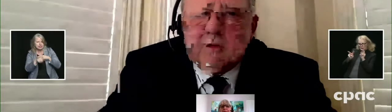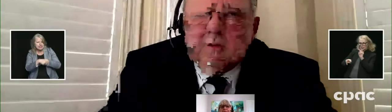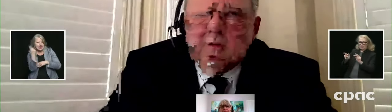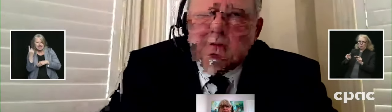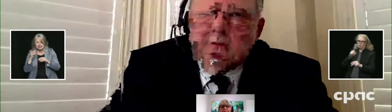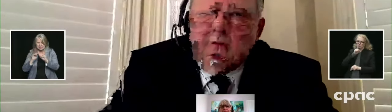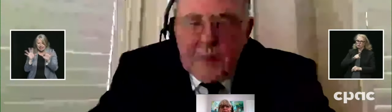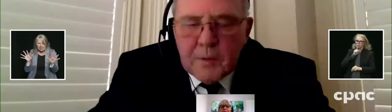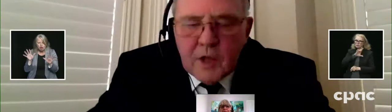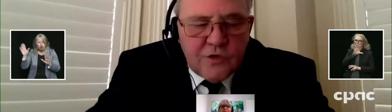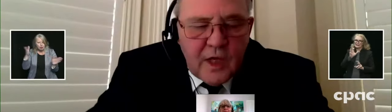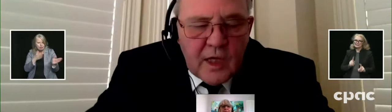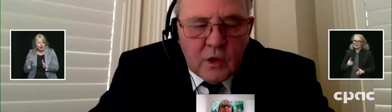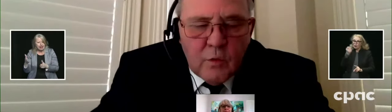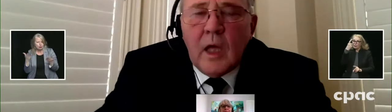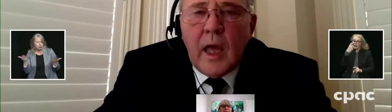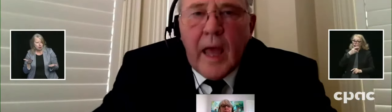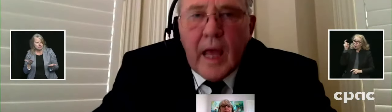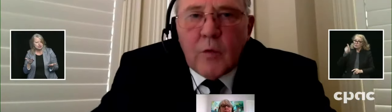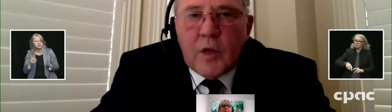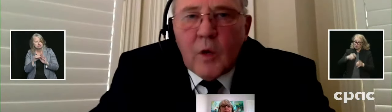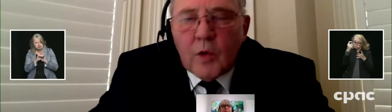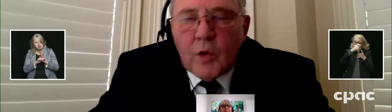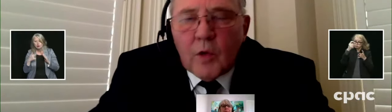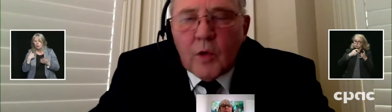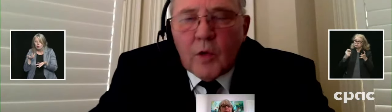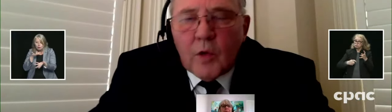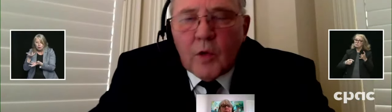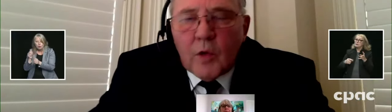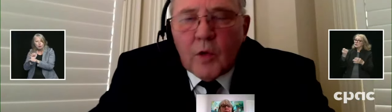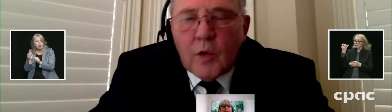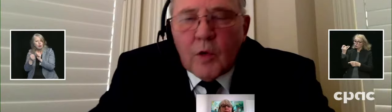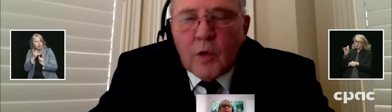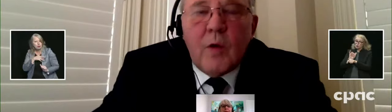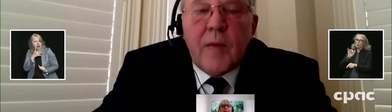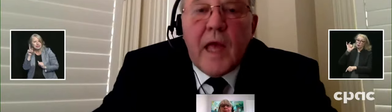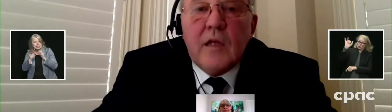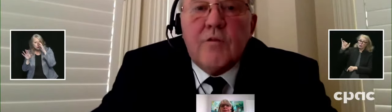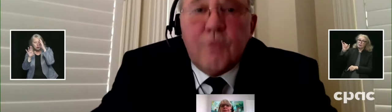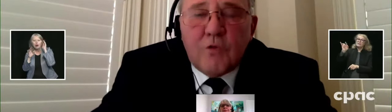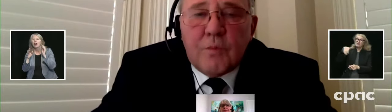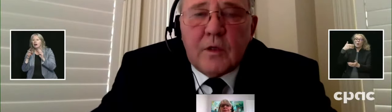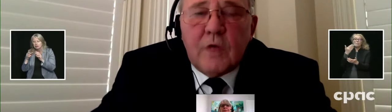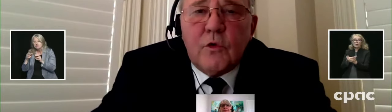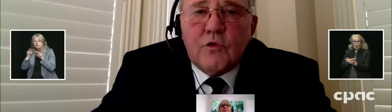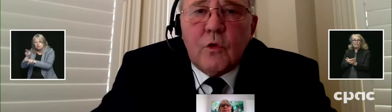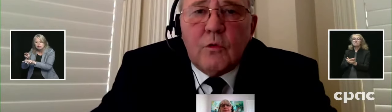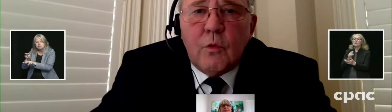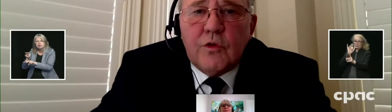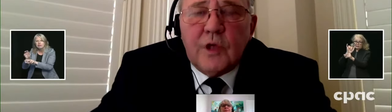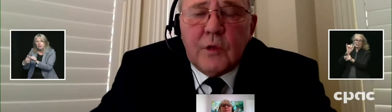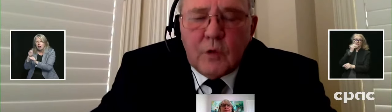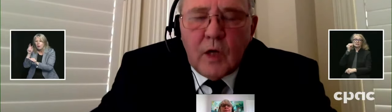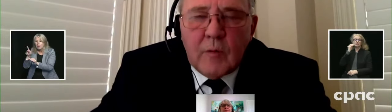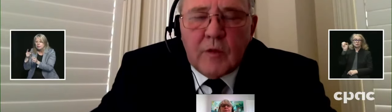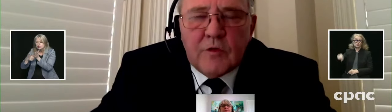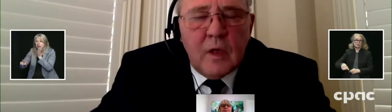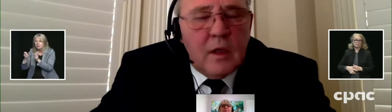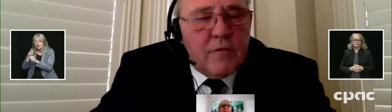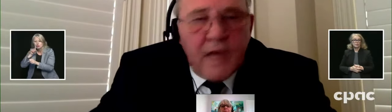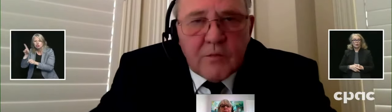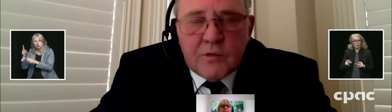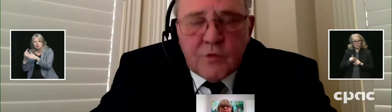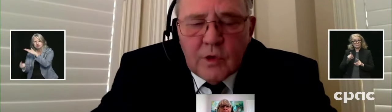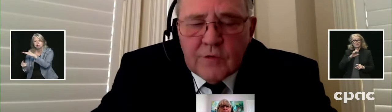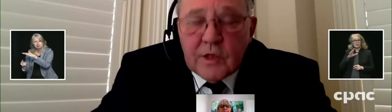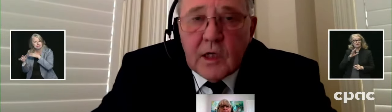plans. And we are working with the provinces and territories to ensure that there is follow-up and enforcement of those quarantine requirements.